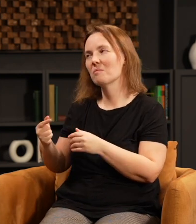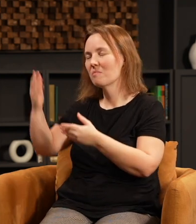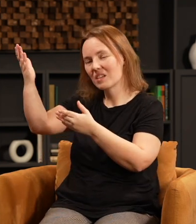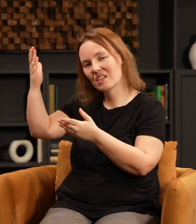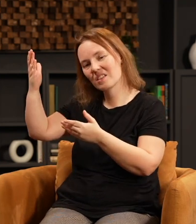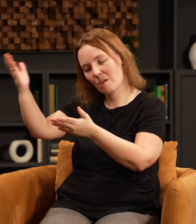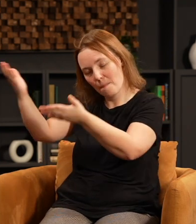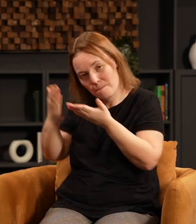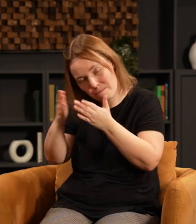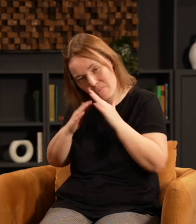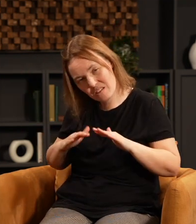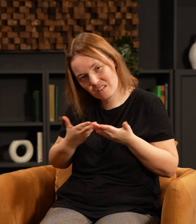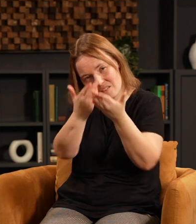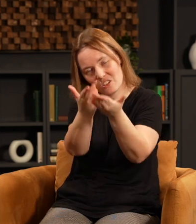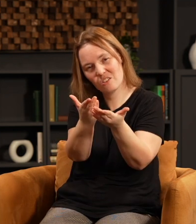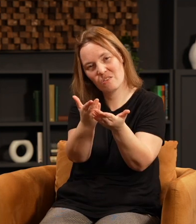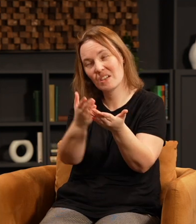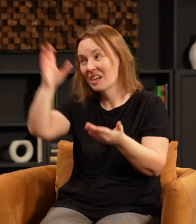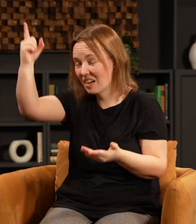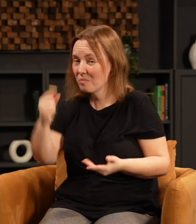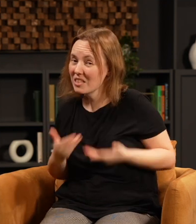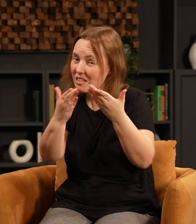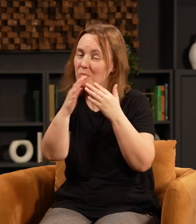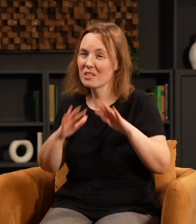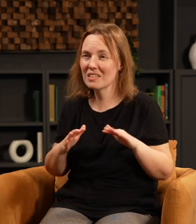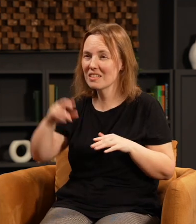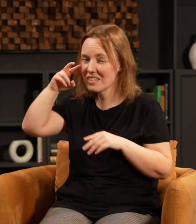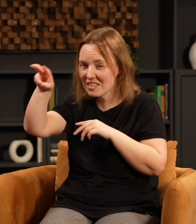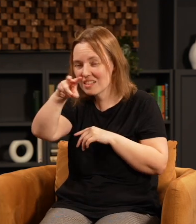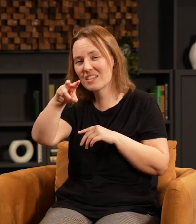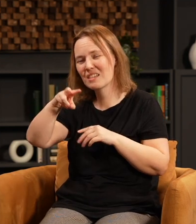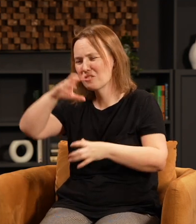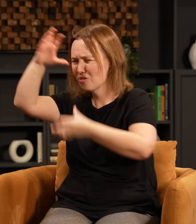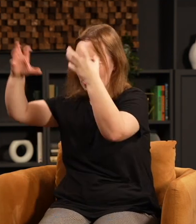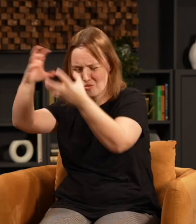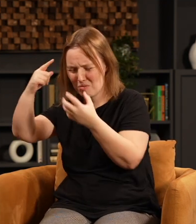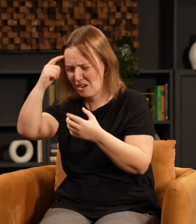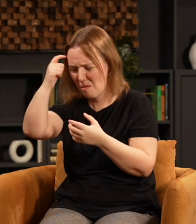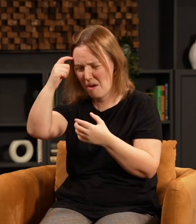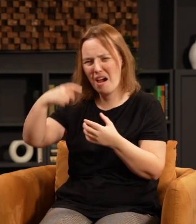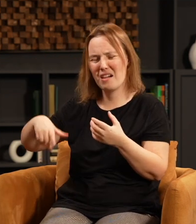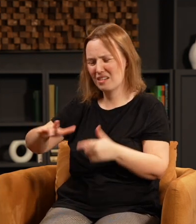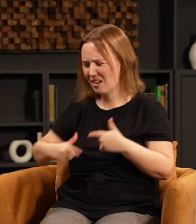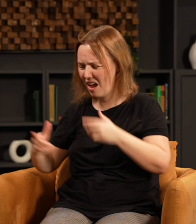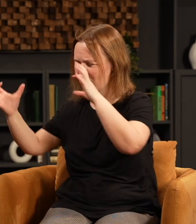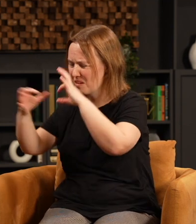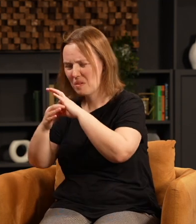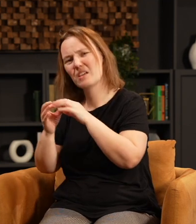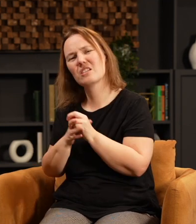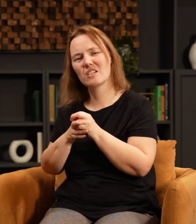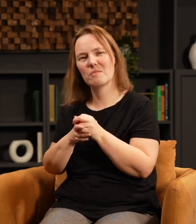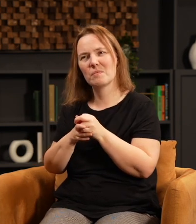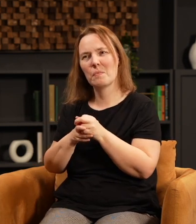give you peace. He sees the storms in our minds, in our lives, our relationship with the enemy is created, and the lives we've bought into. And like the storm